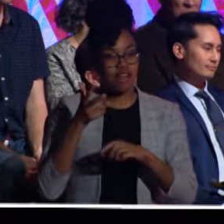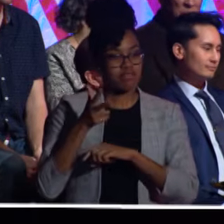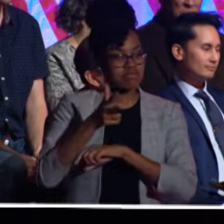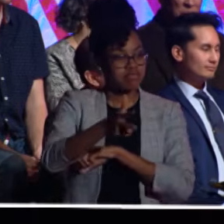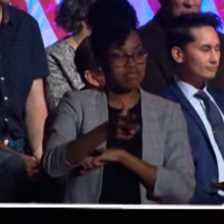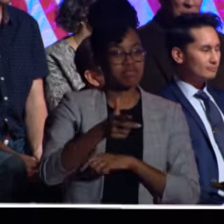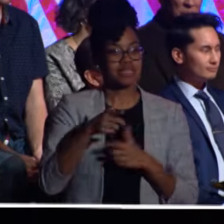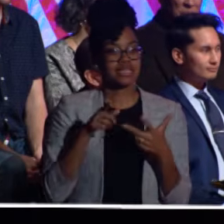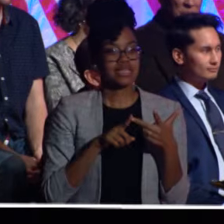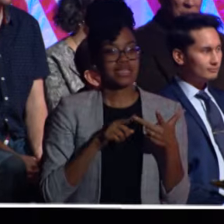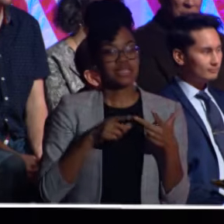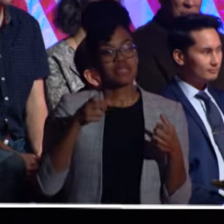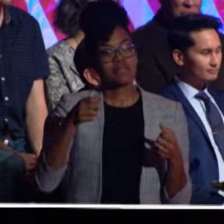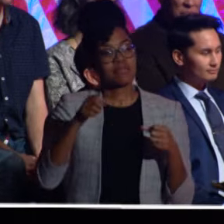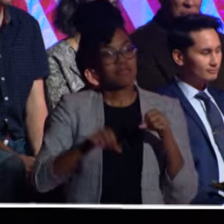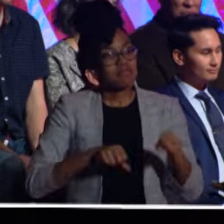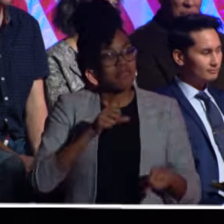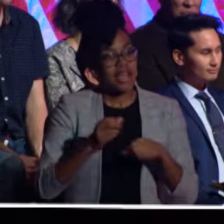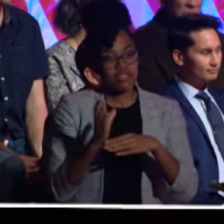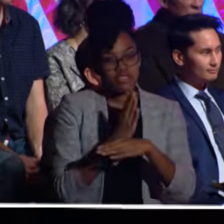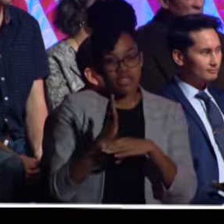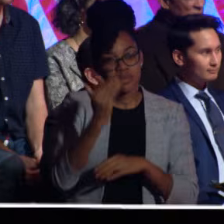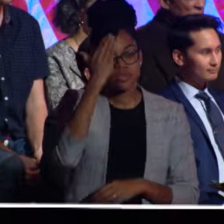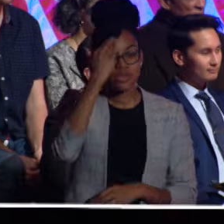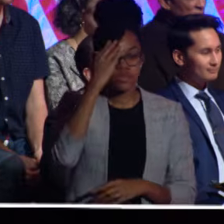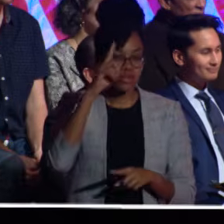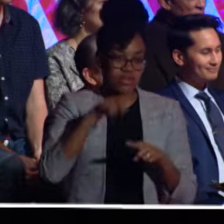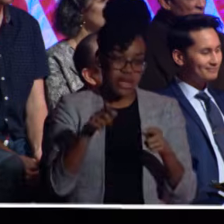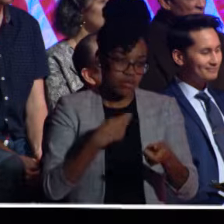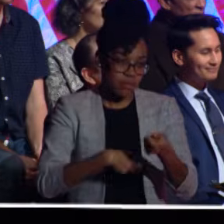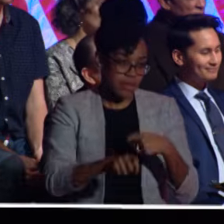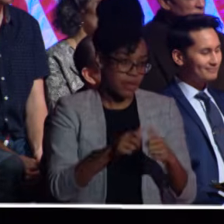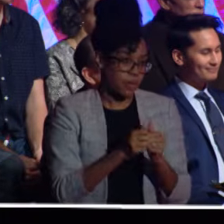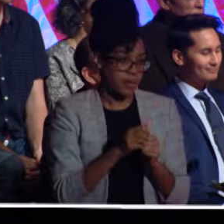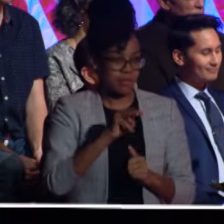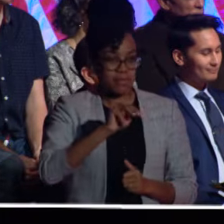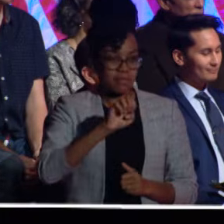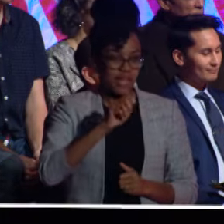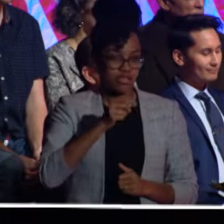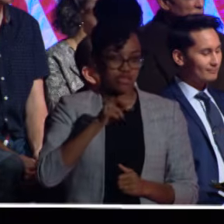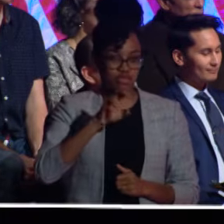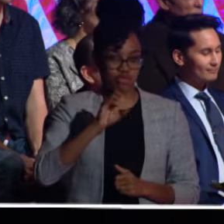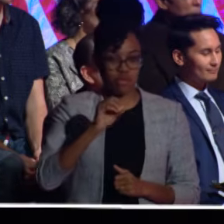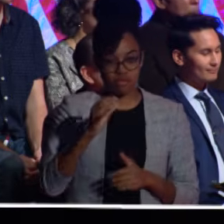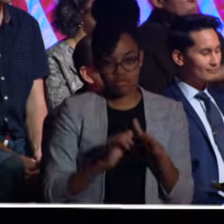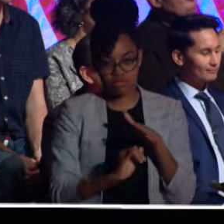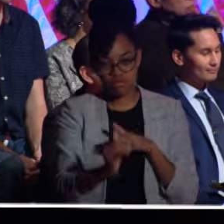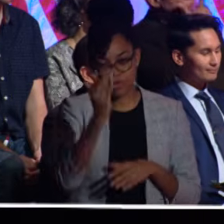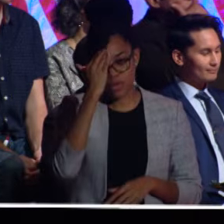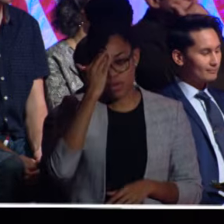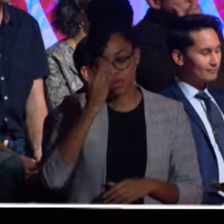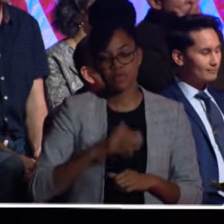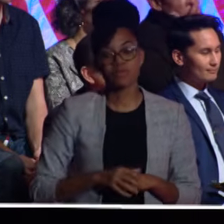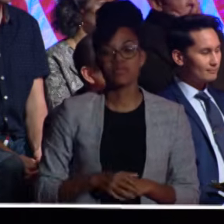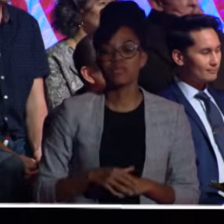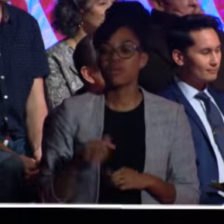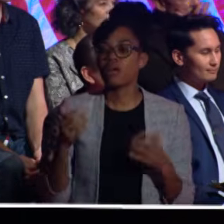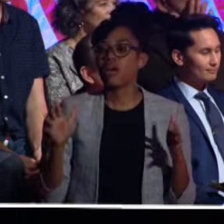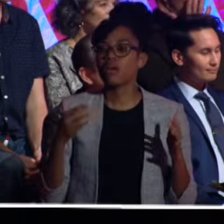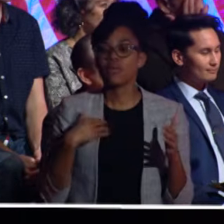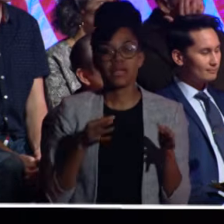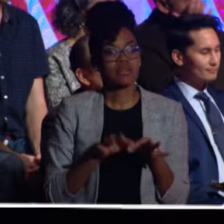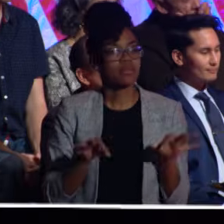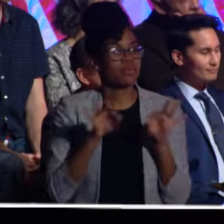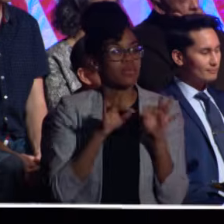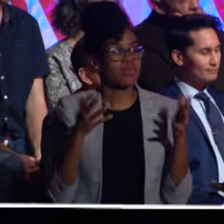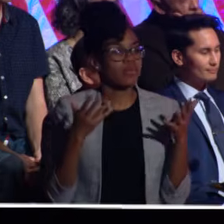are no replacement for Metro. We have always prioritized safety and reliability